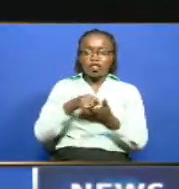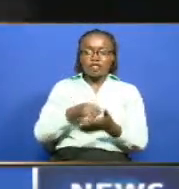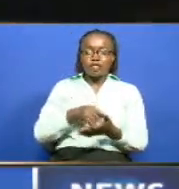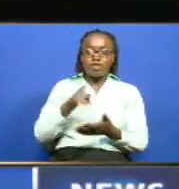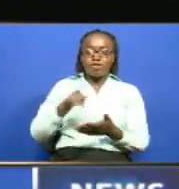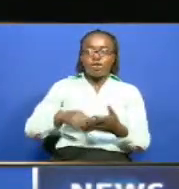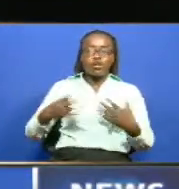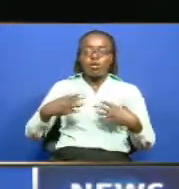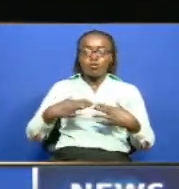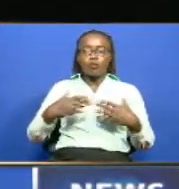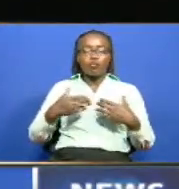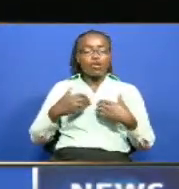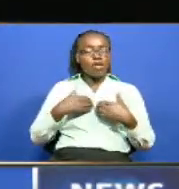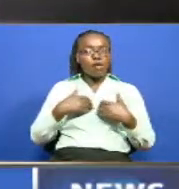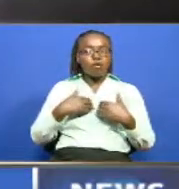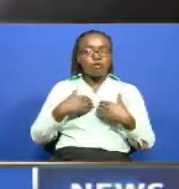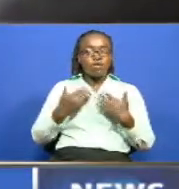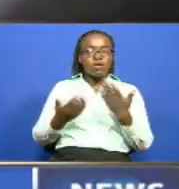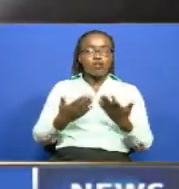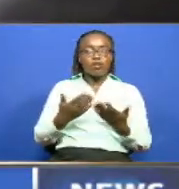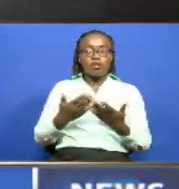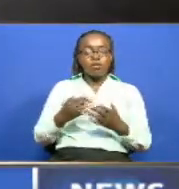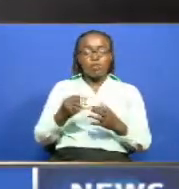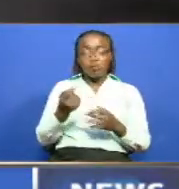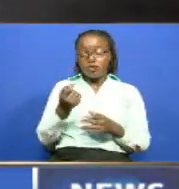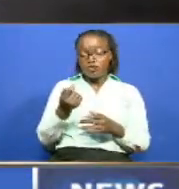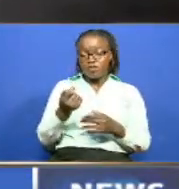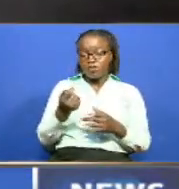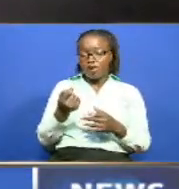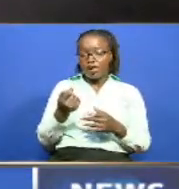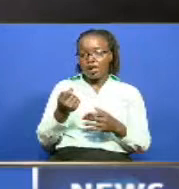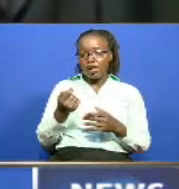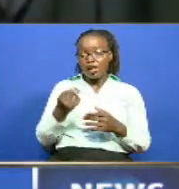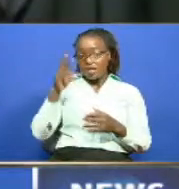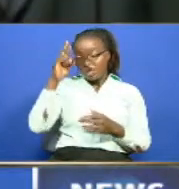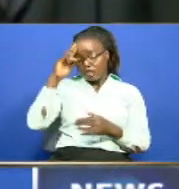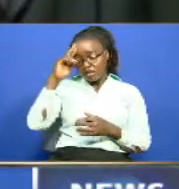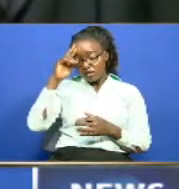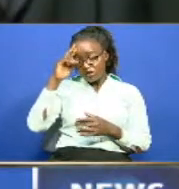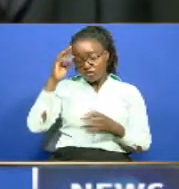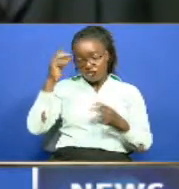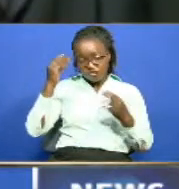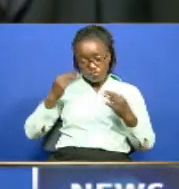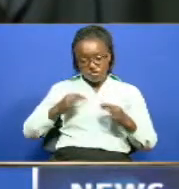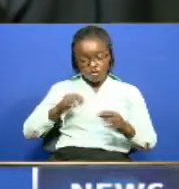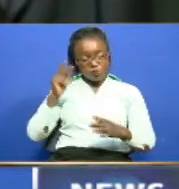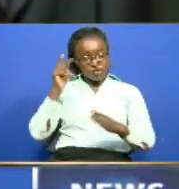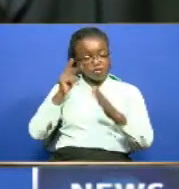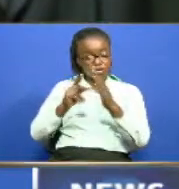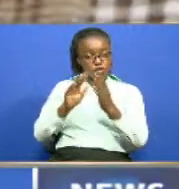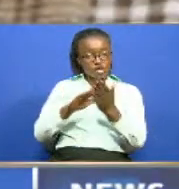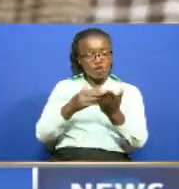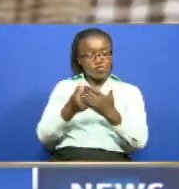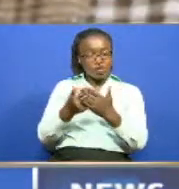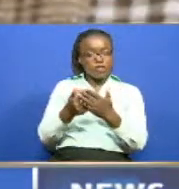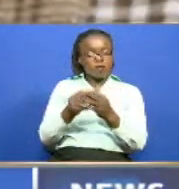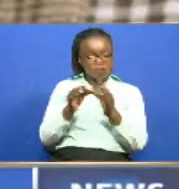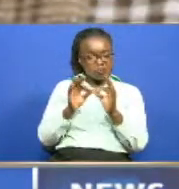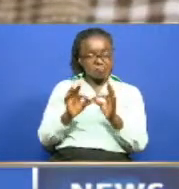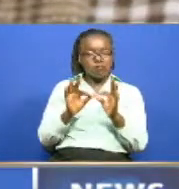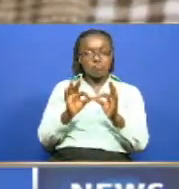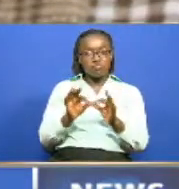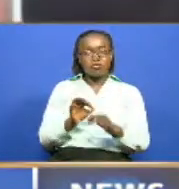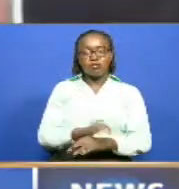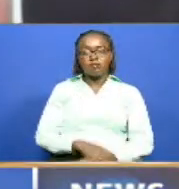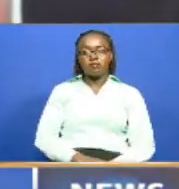wear. And even though there may be fewer reasons to don a suit these days, its professional appeal looks likely to endure.